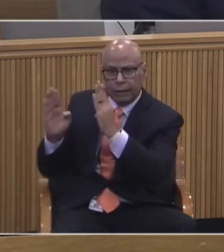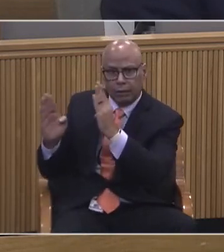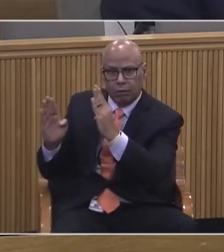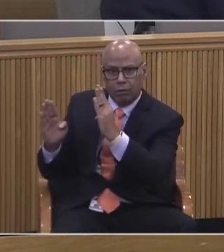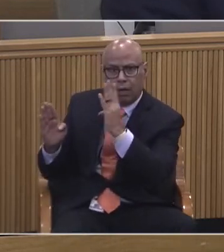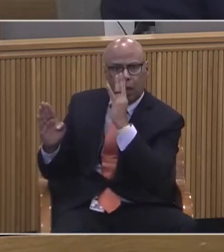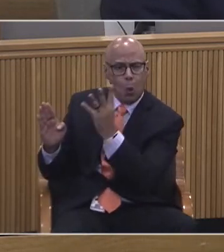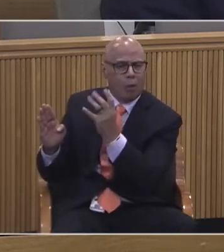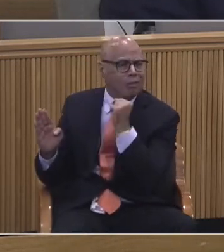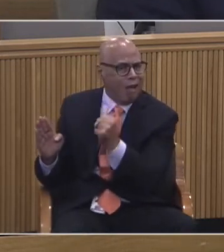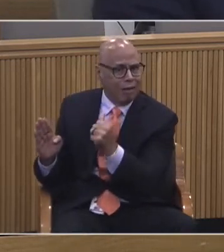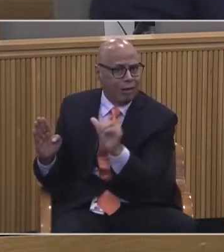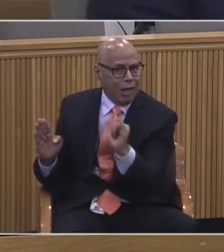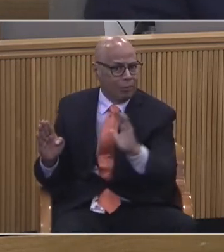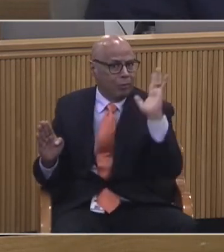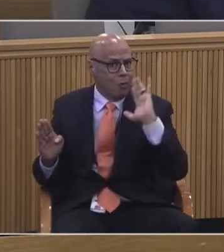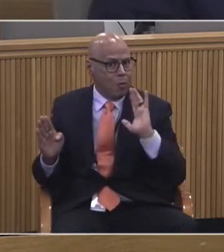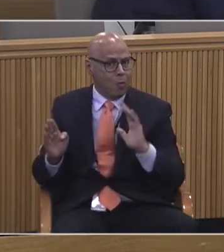been in the past.